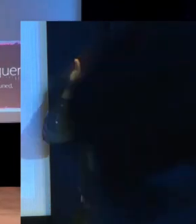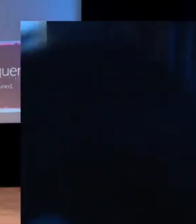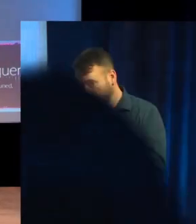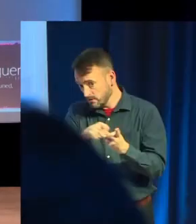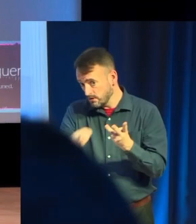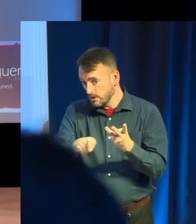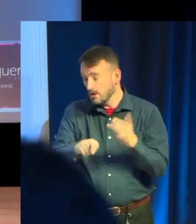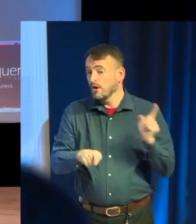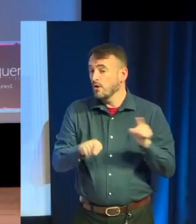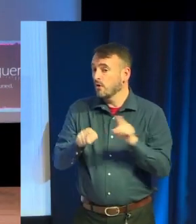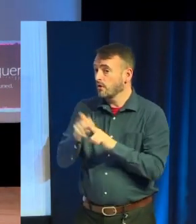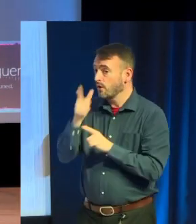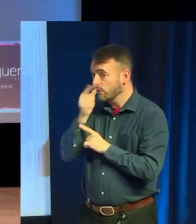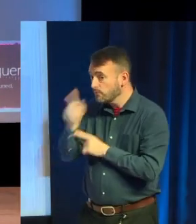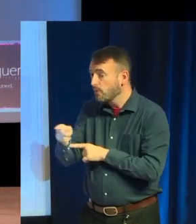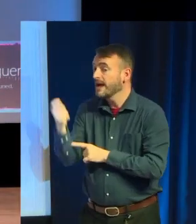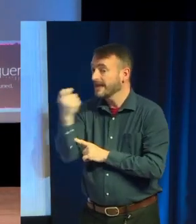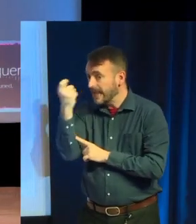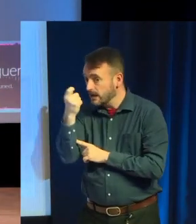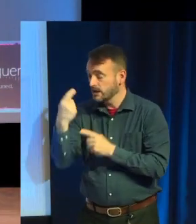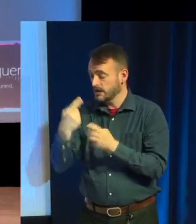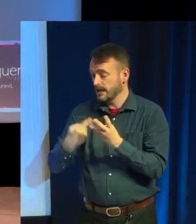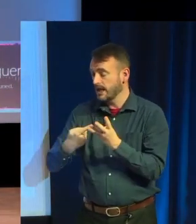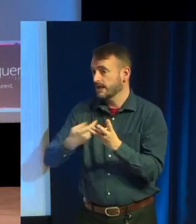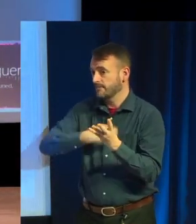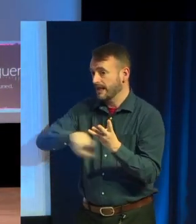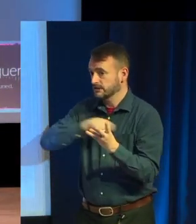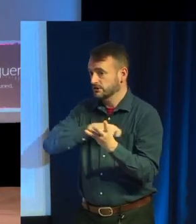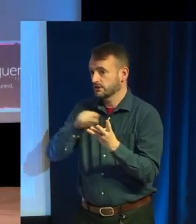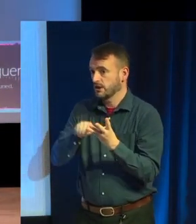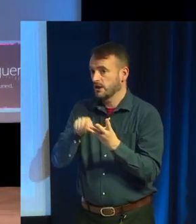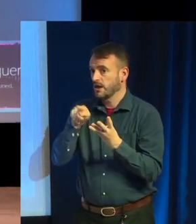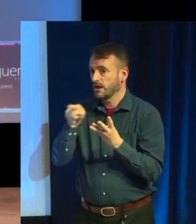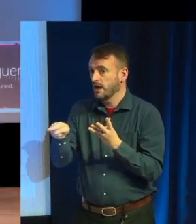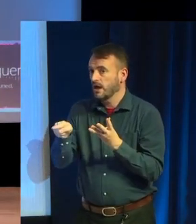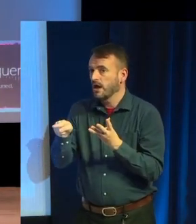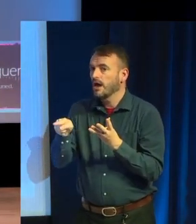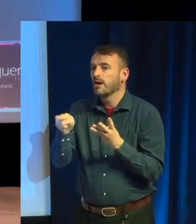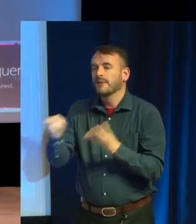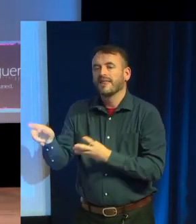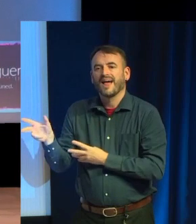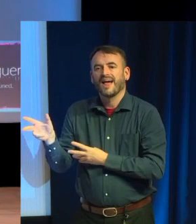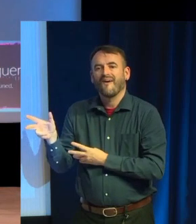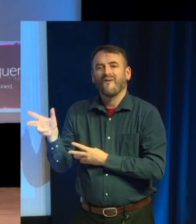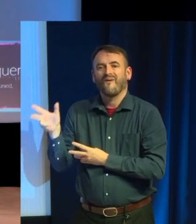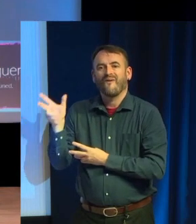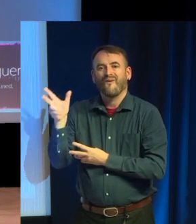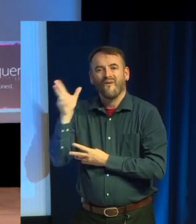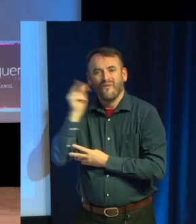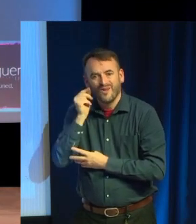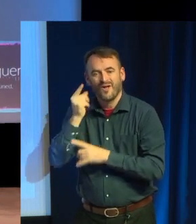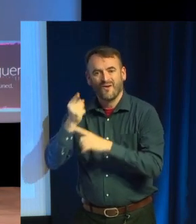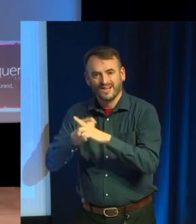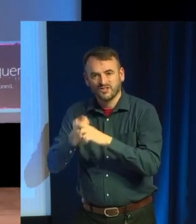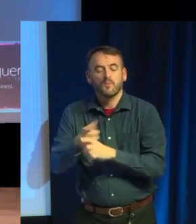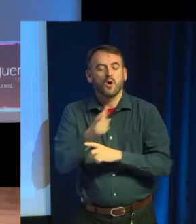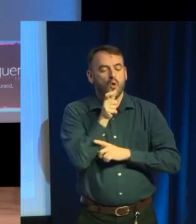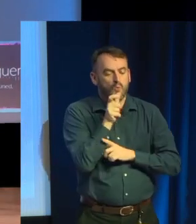in Italian and in Spanish, but they're just the words. So you play, for instance, the English one, and you see it in